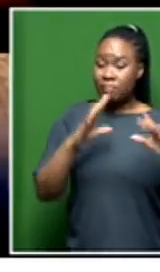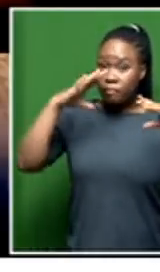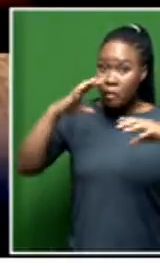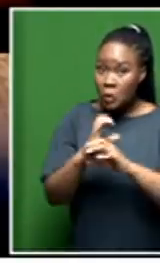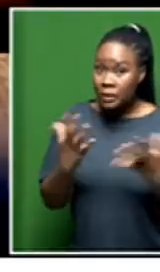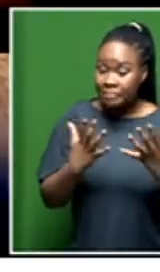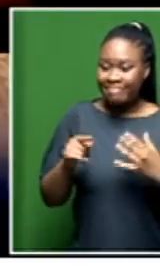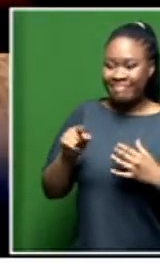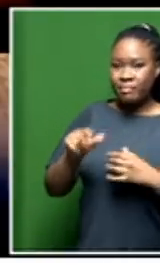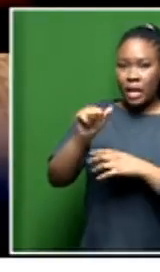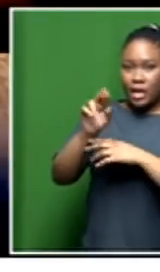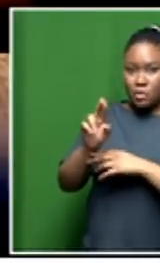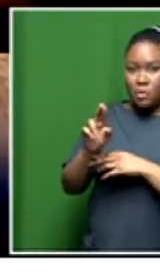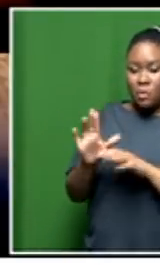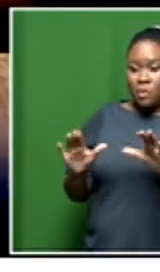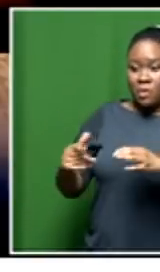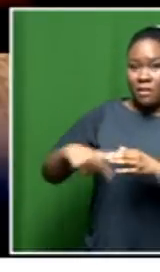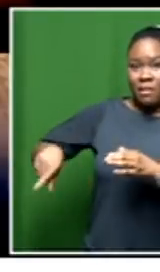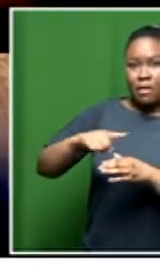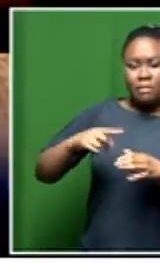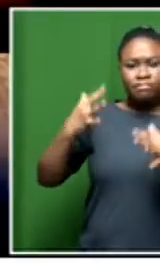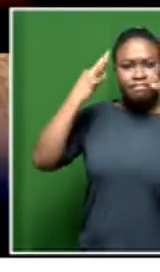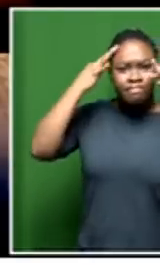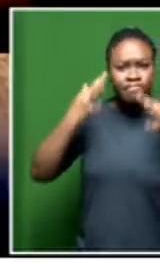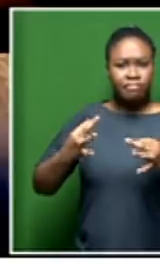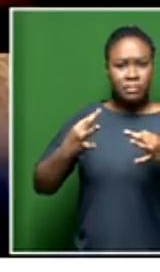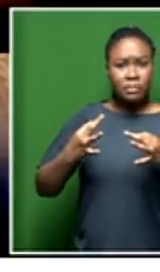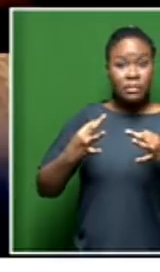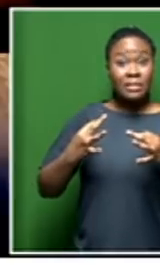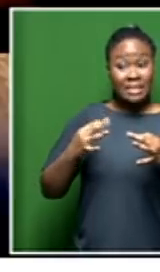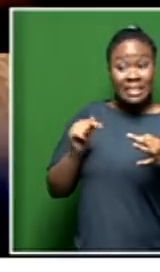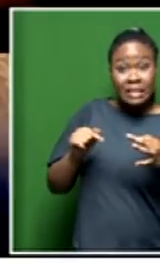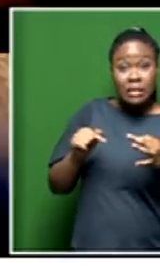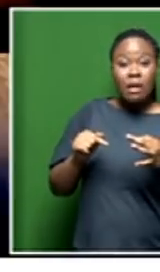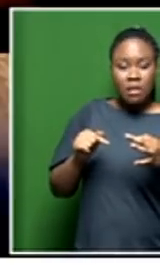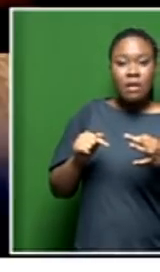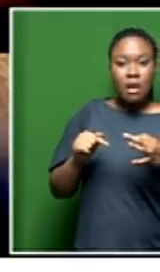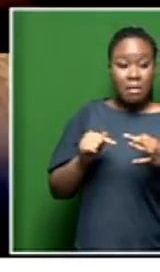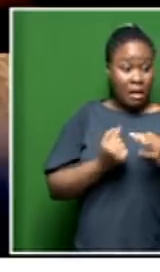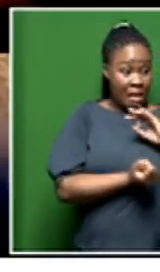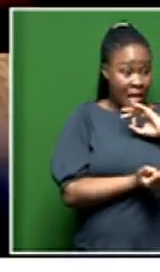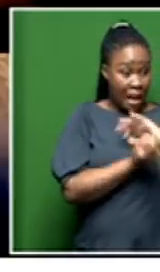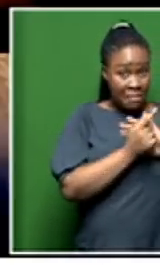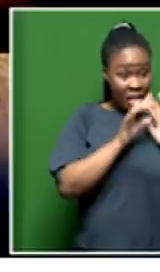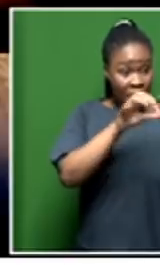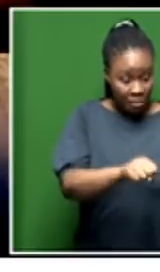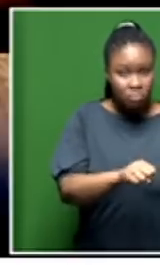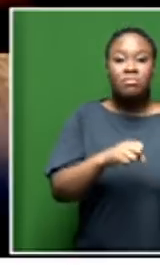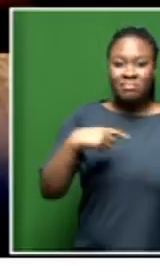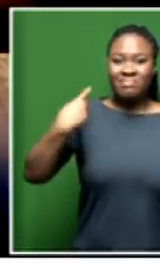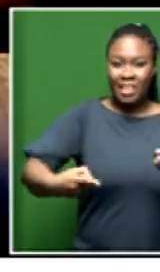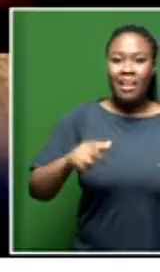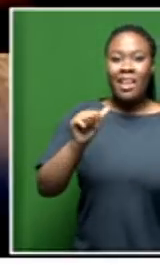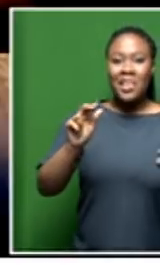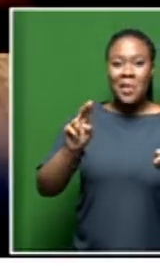the AU's decision about the coup came a week after it happened. I mean, what is your view? And I'm not mentioning the